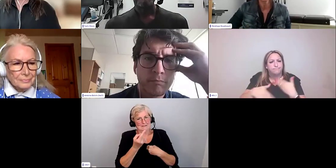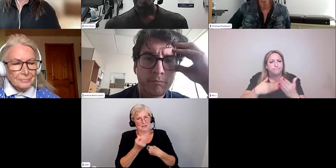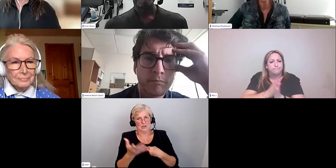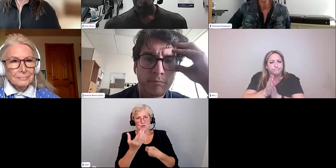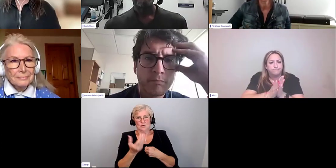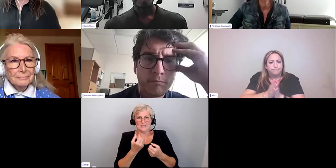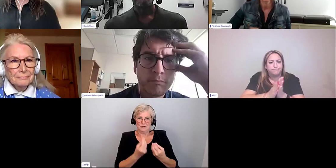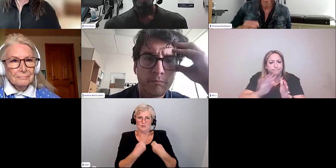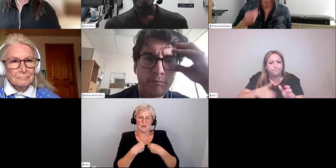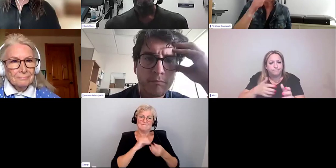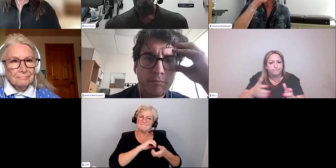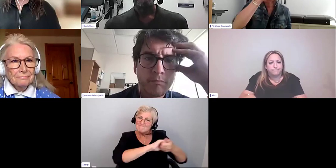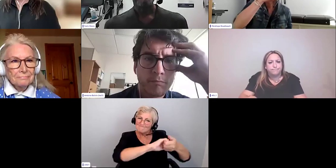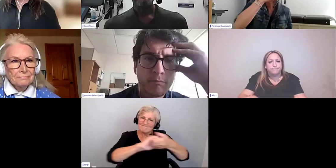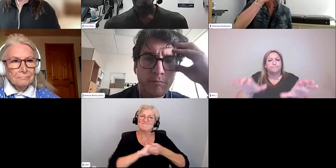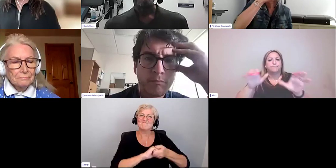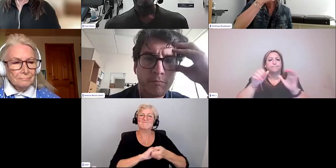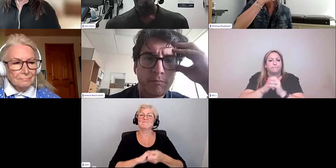something that